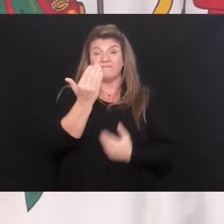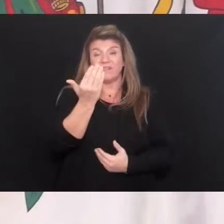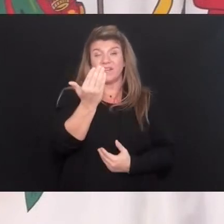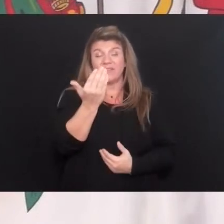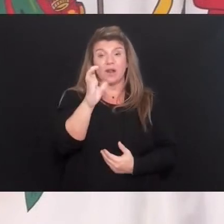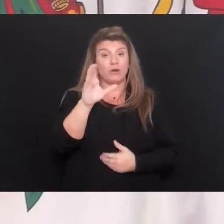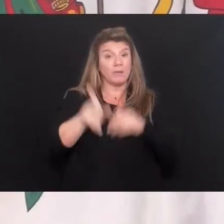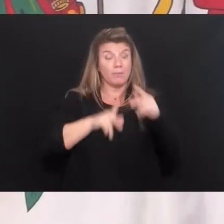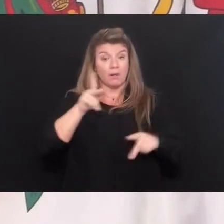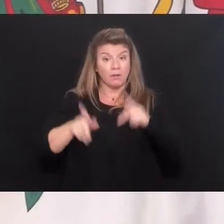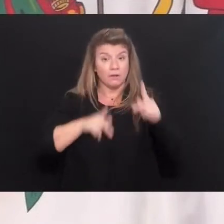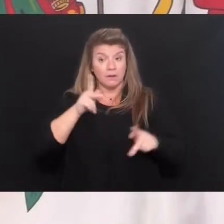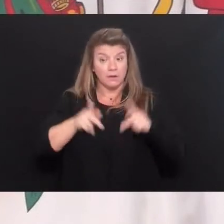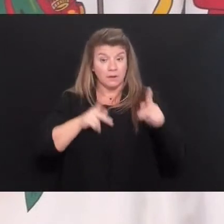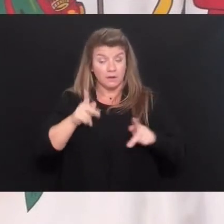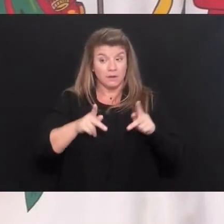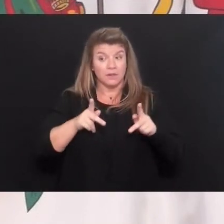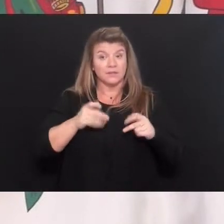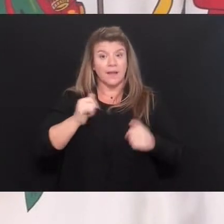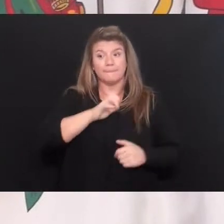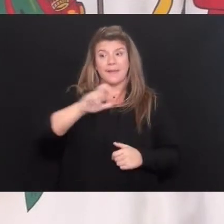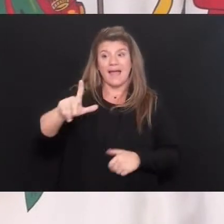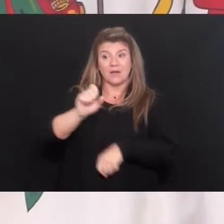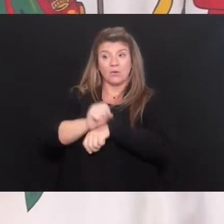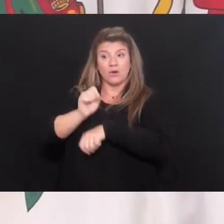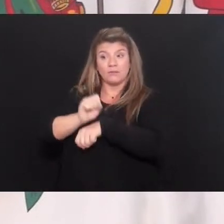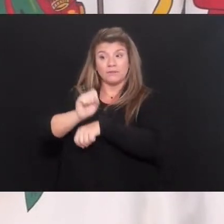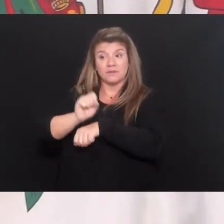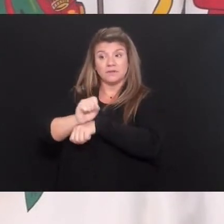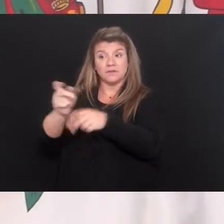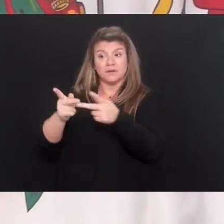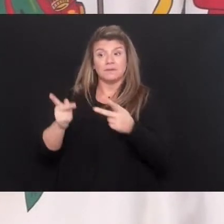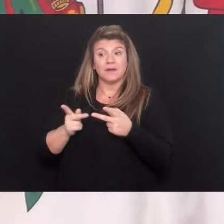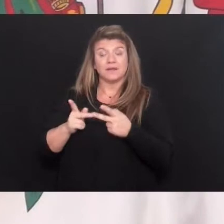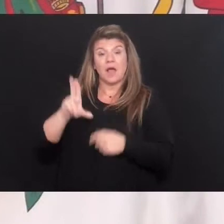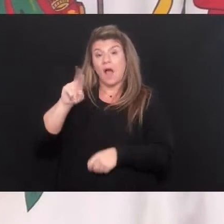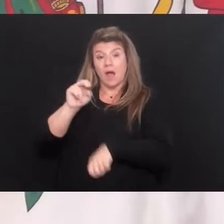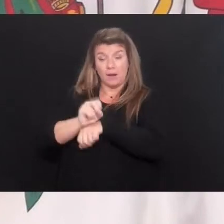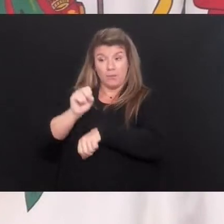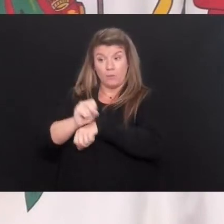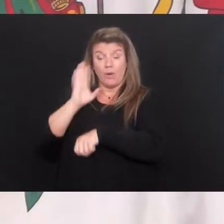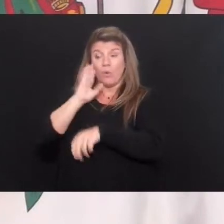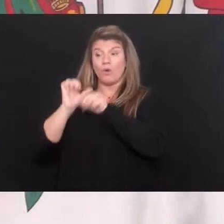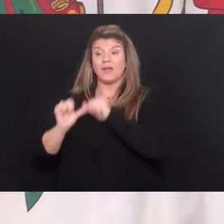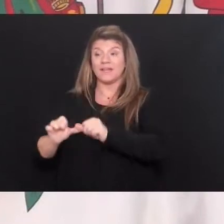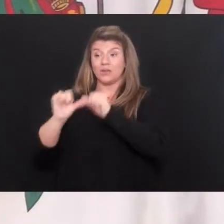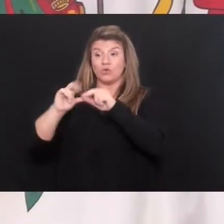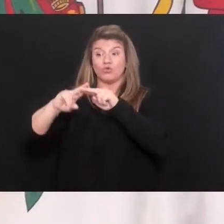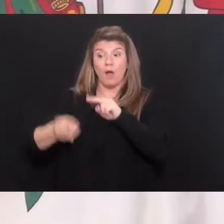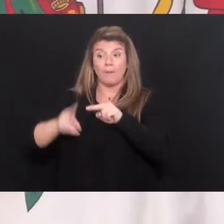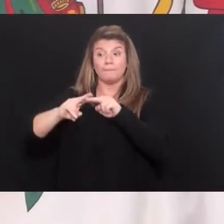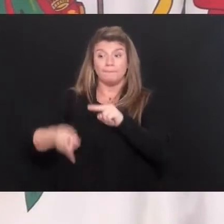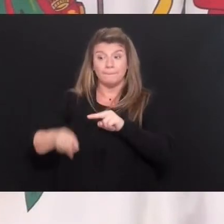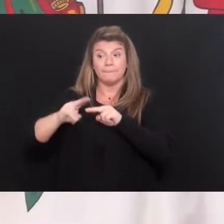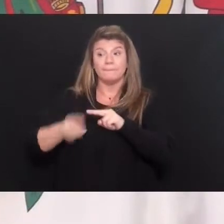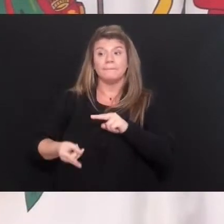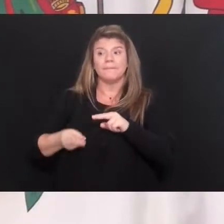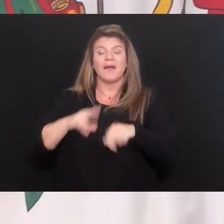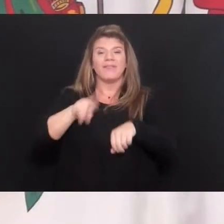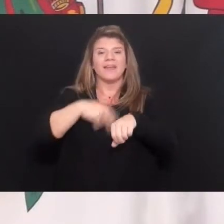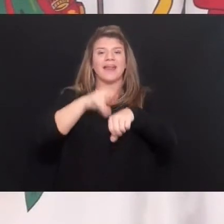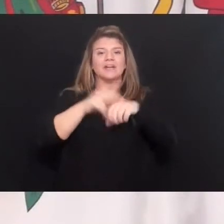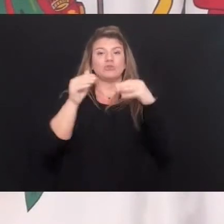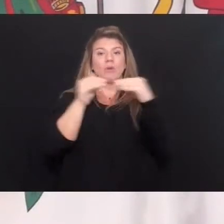1,500 people that are back into the workforce, and unemployment as it continues to drop. You know, the national level is